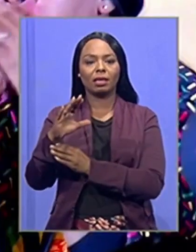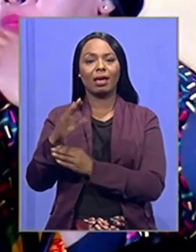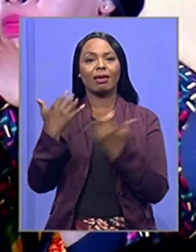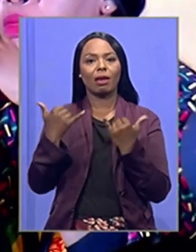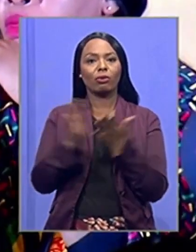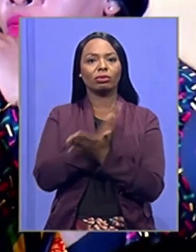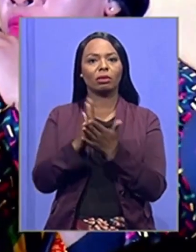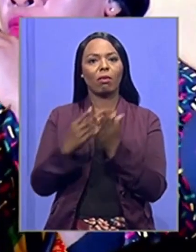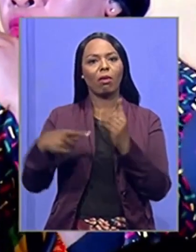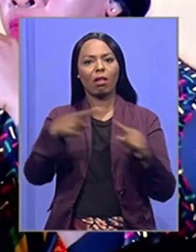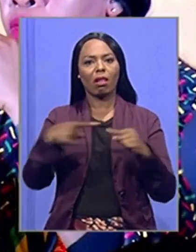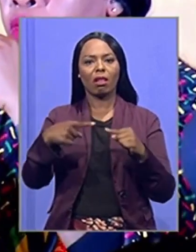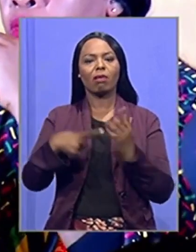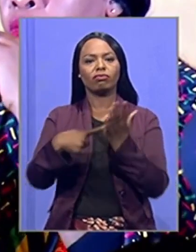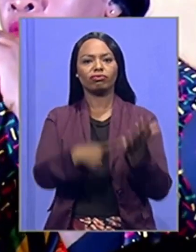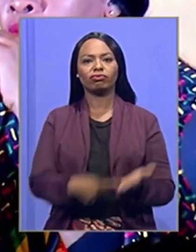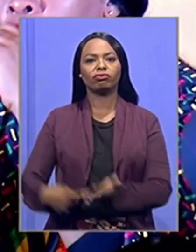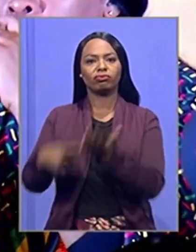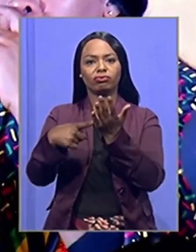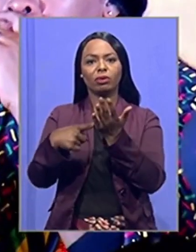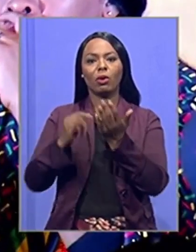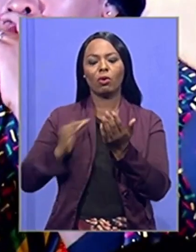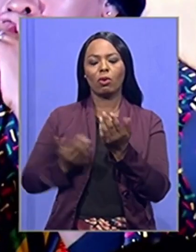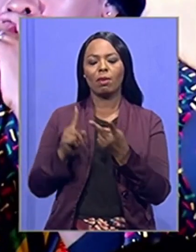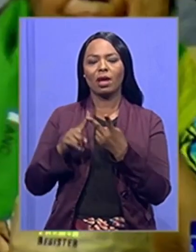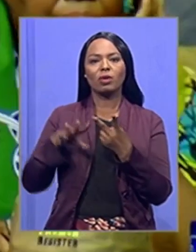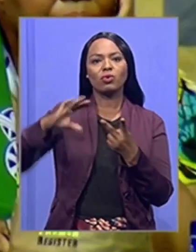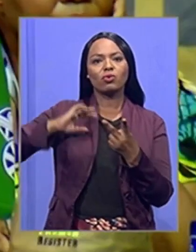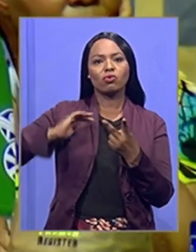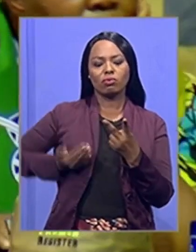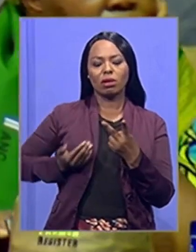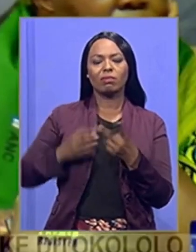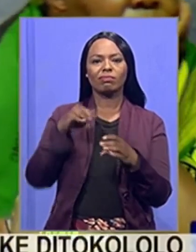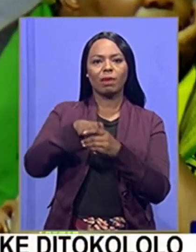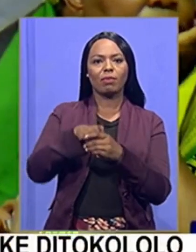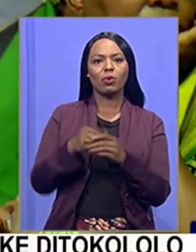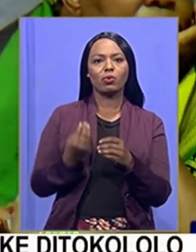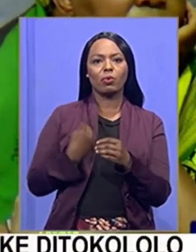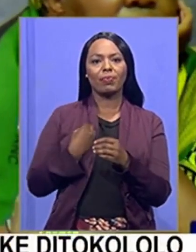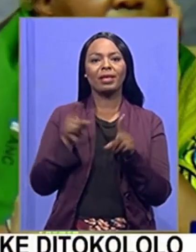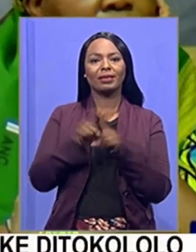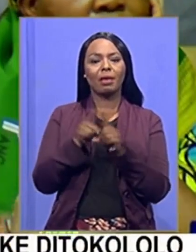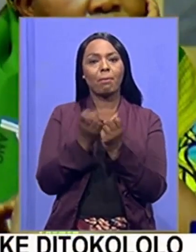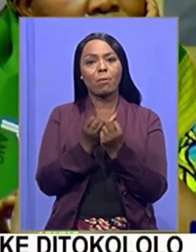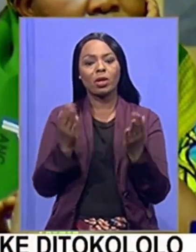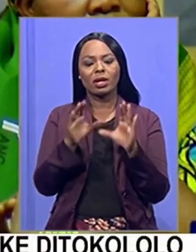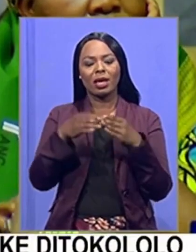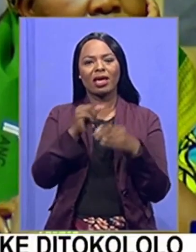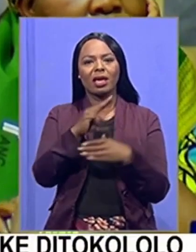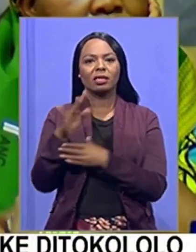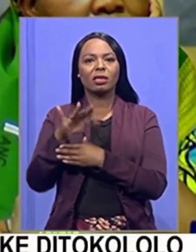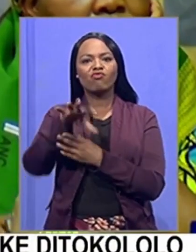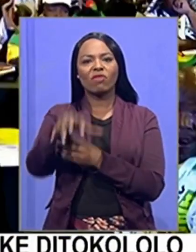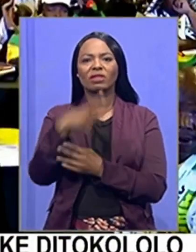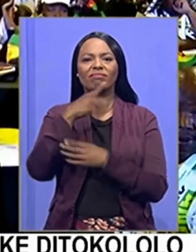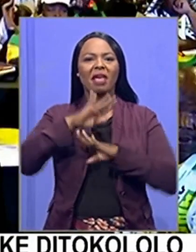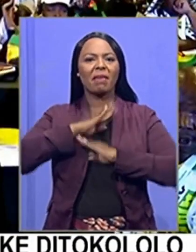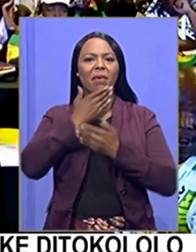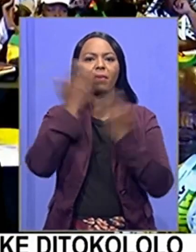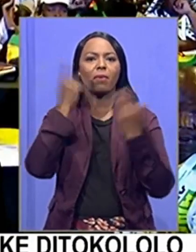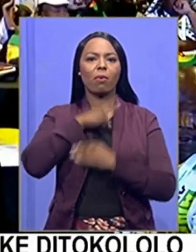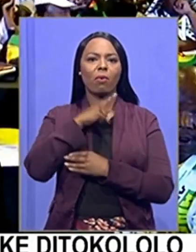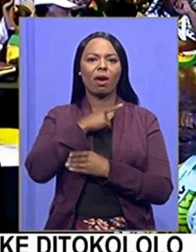fa basekaseki ba kgola seabe sa basadi le bašwa mo komiting, ANC mo profenseng ga ya itumelela gore ke